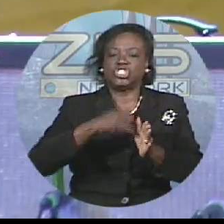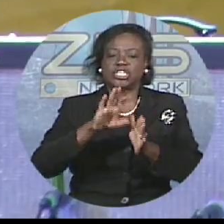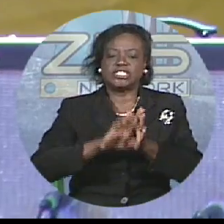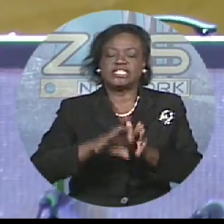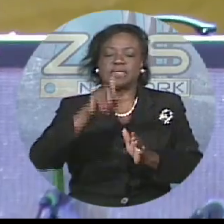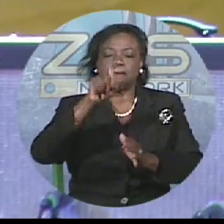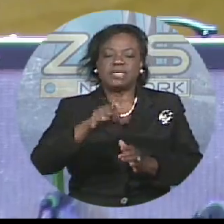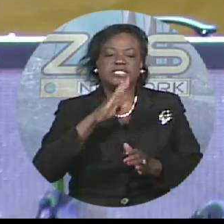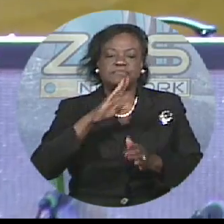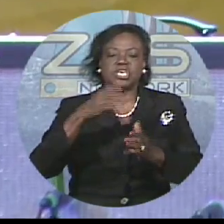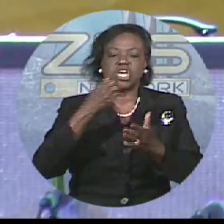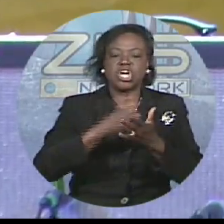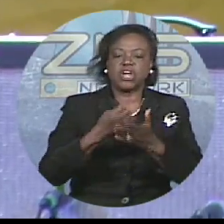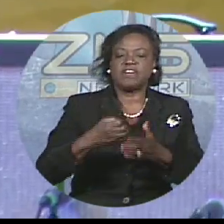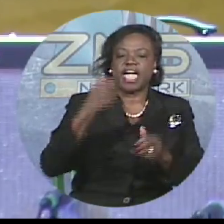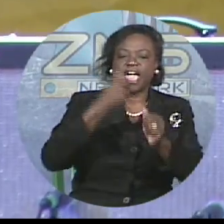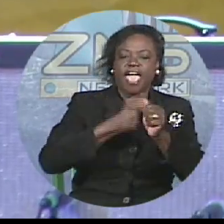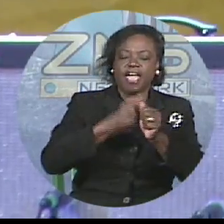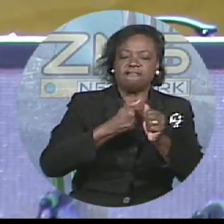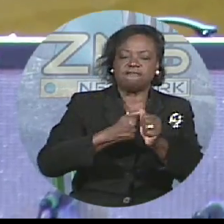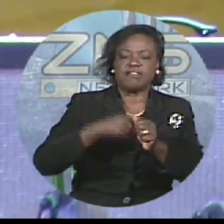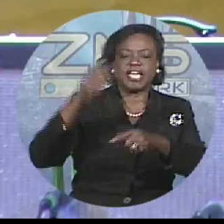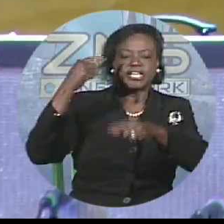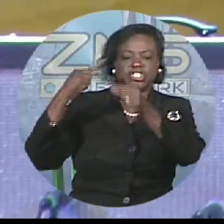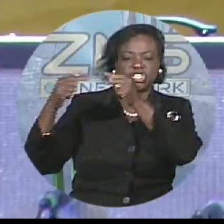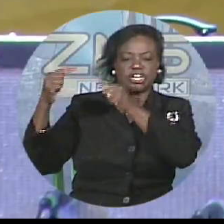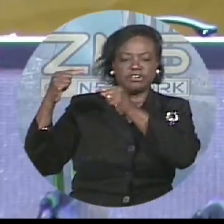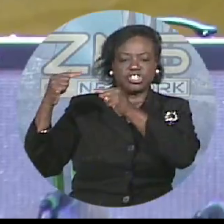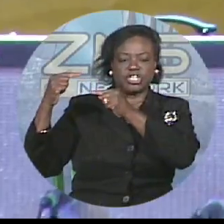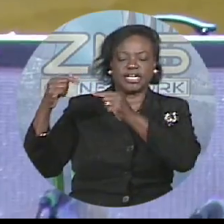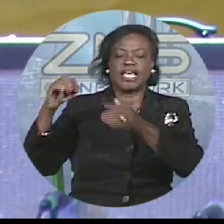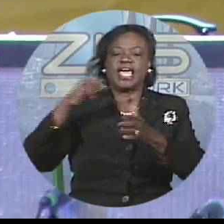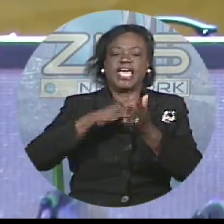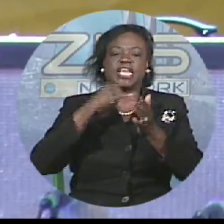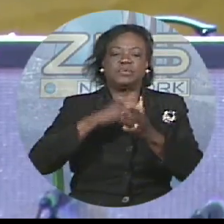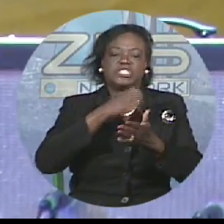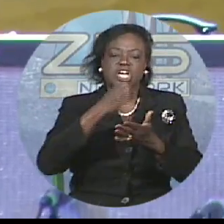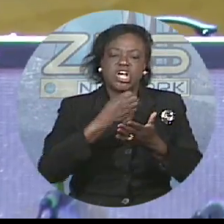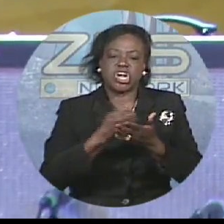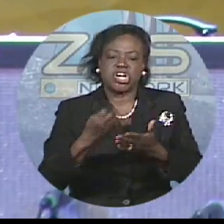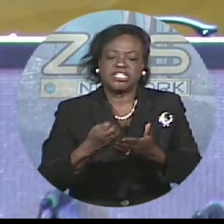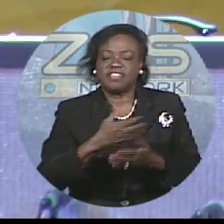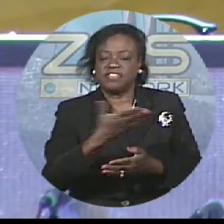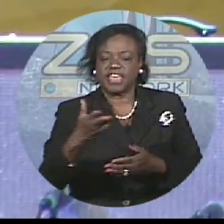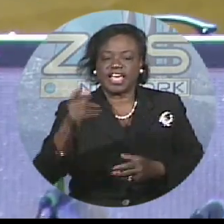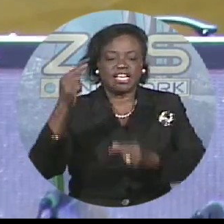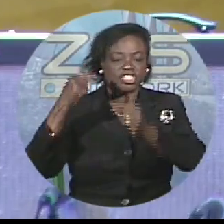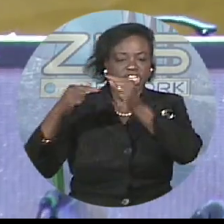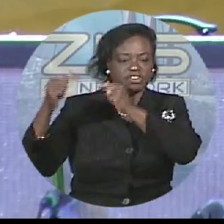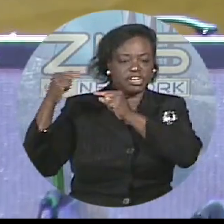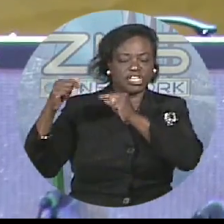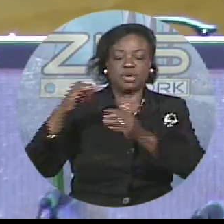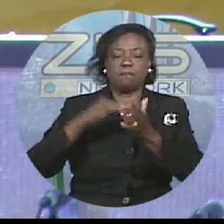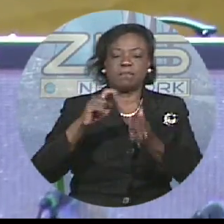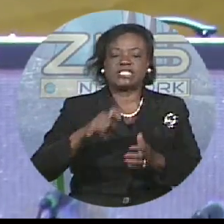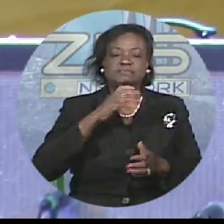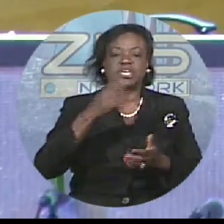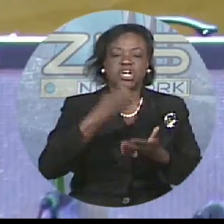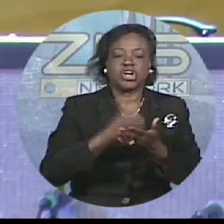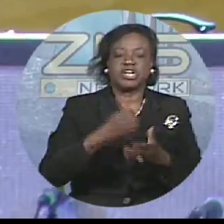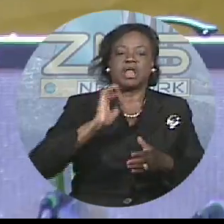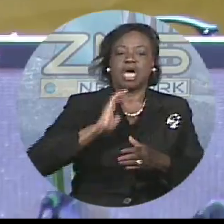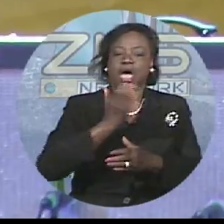every generation. Let me say it again. It was earned in their generation, and it must be earned in our